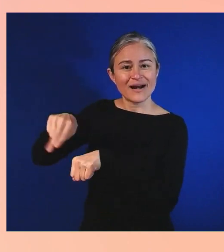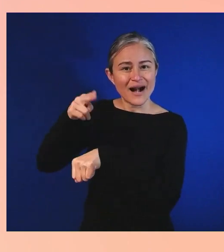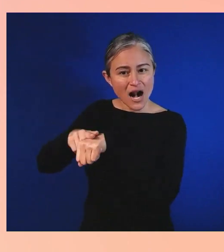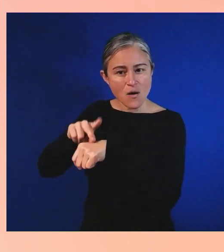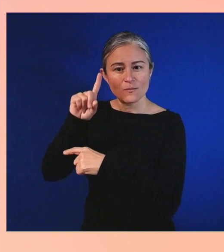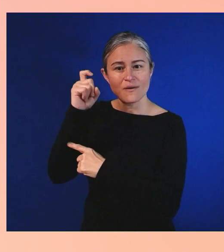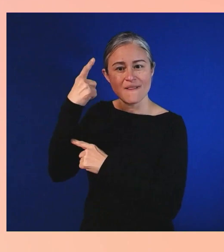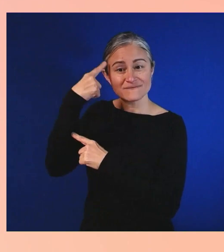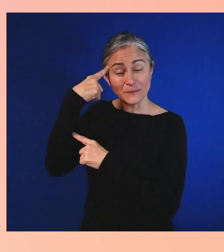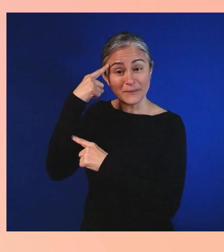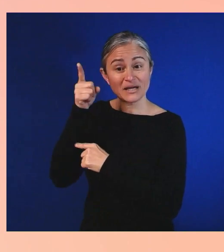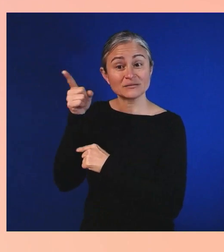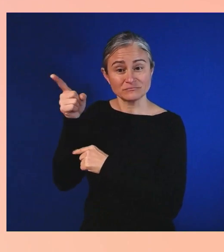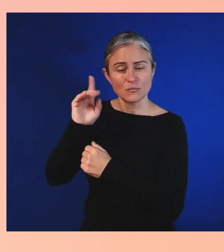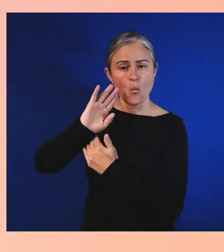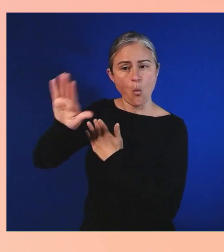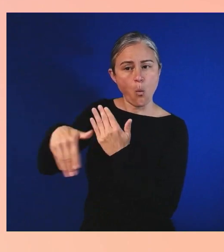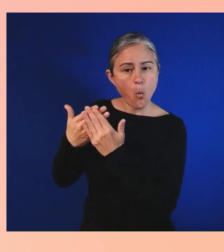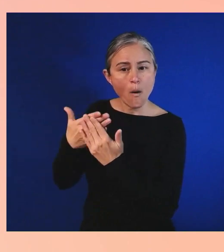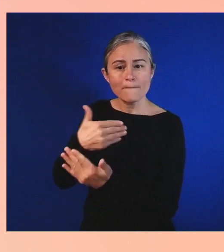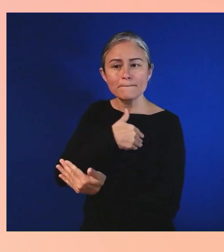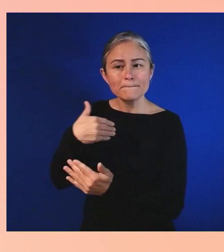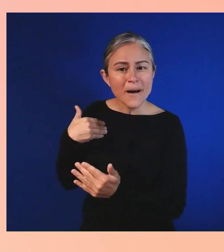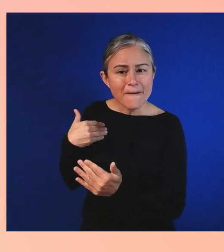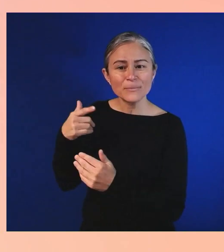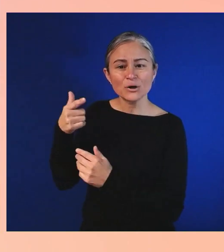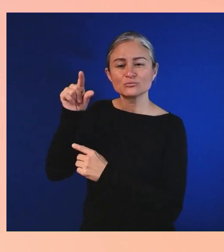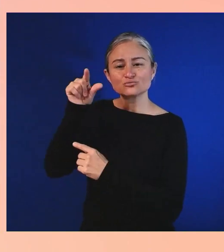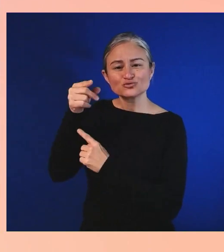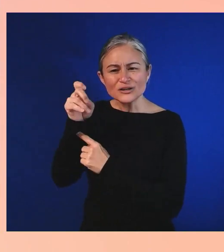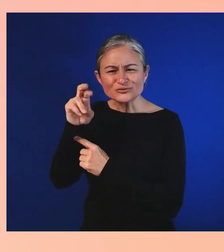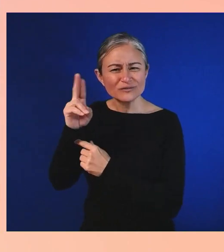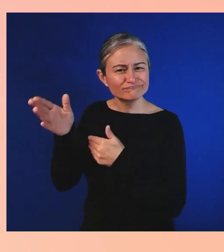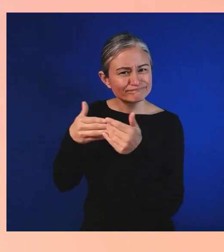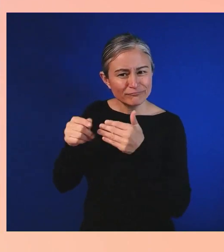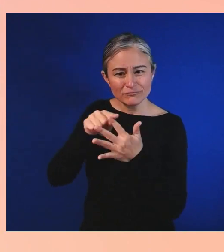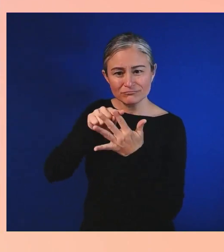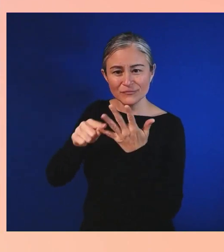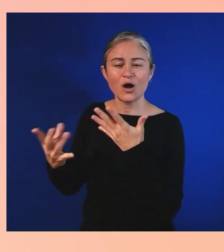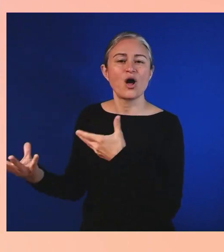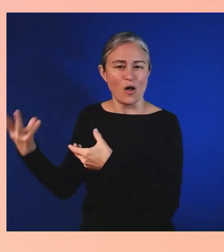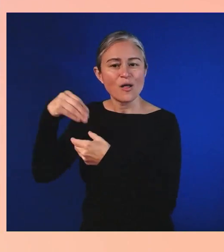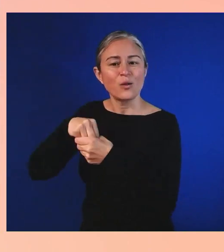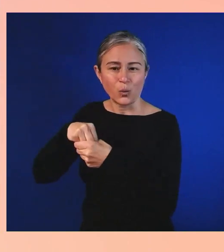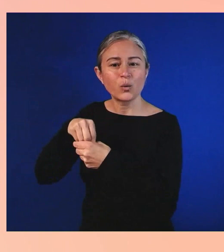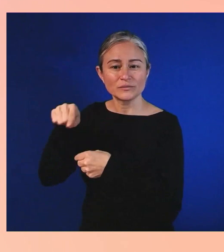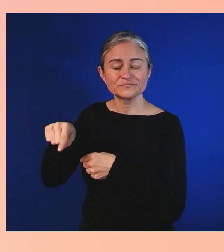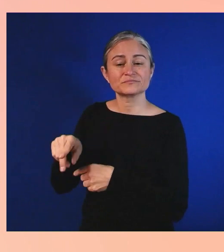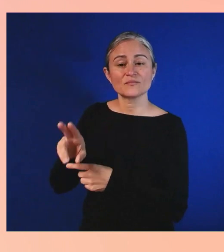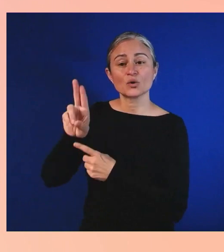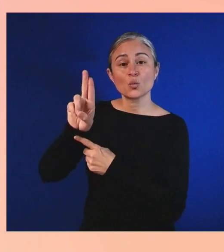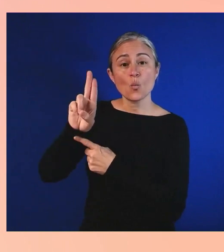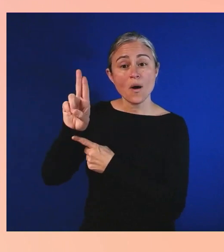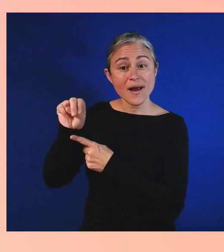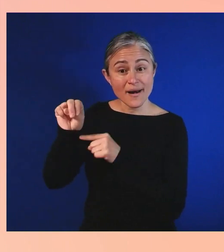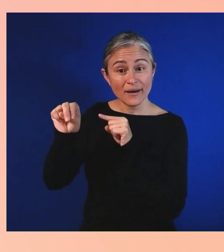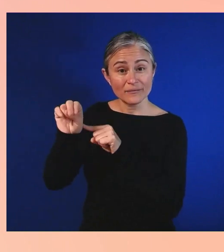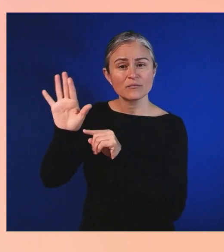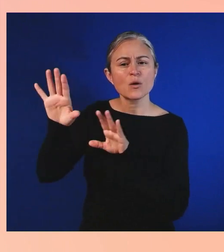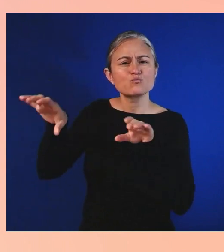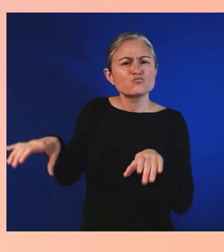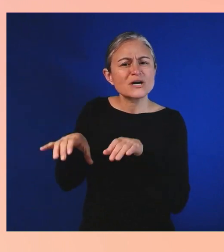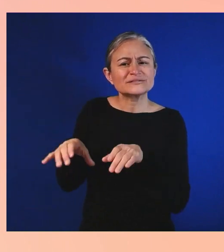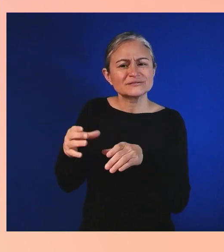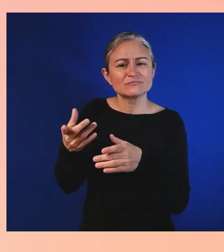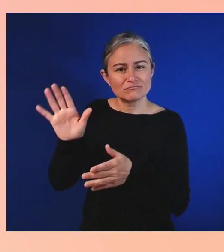really implement the UN Convention on the Rights of Persons with Disabilities. We've been working together with our